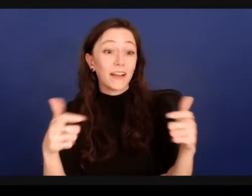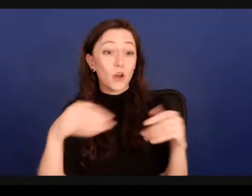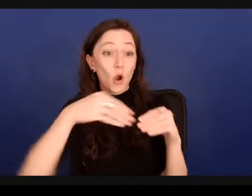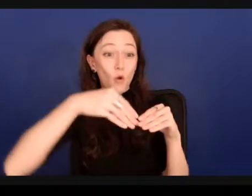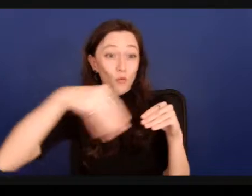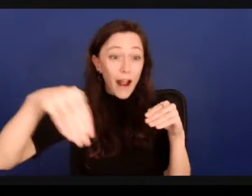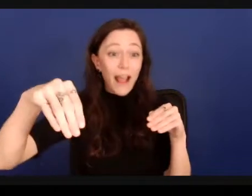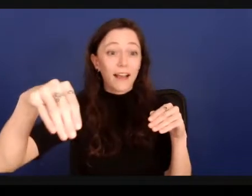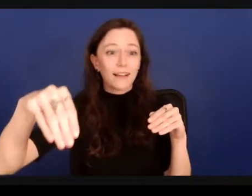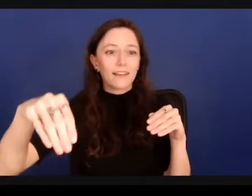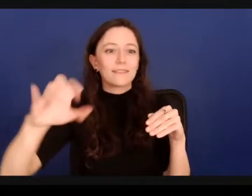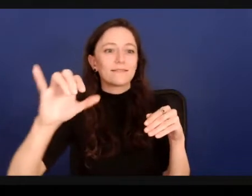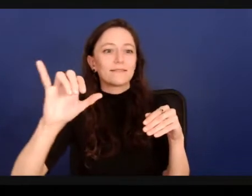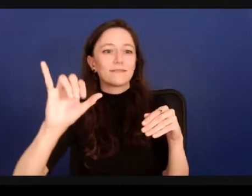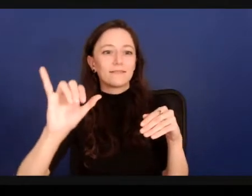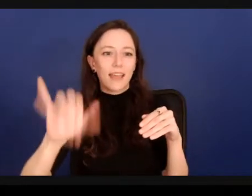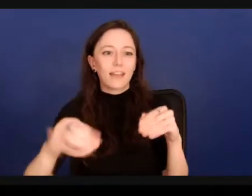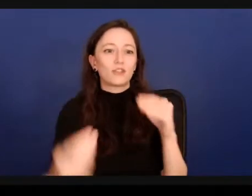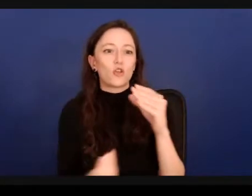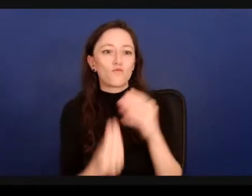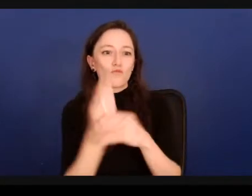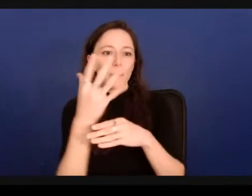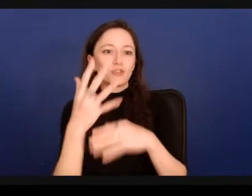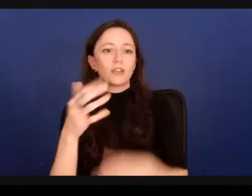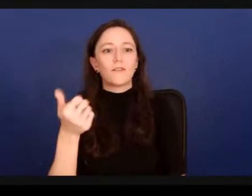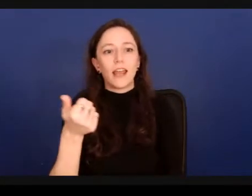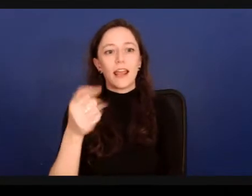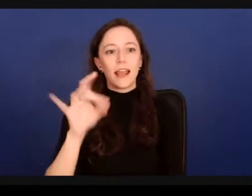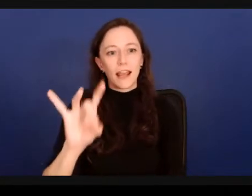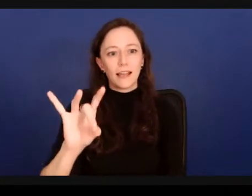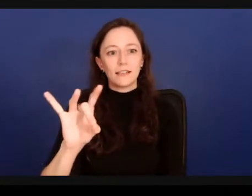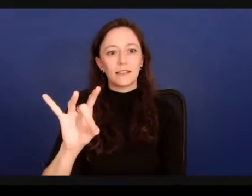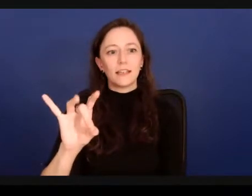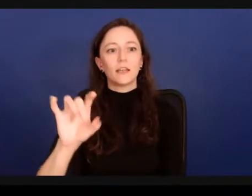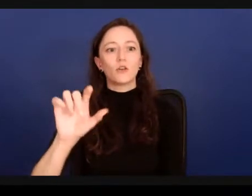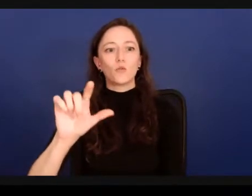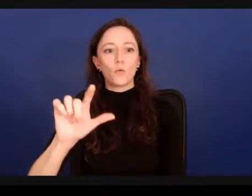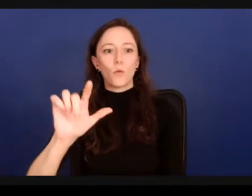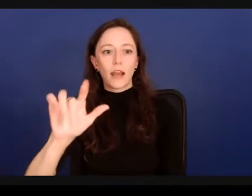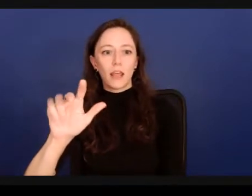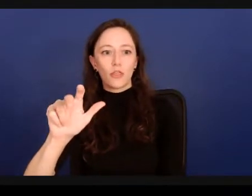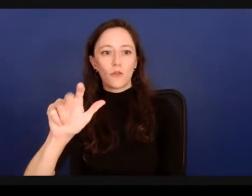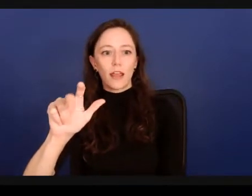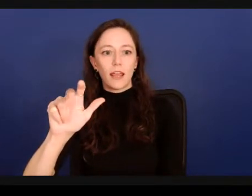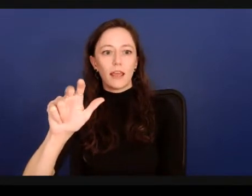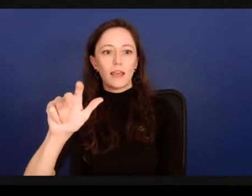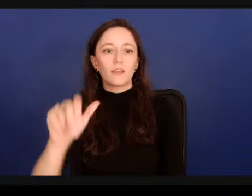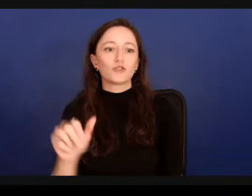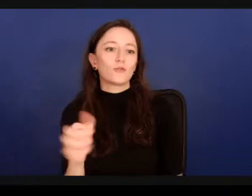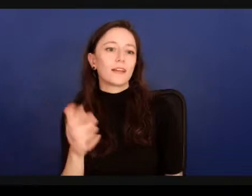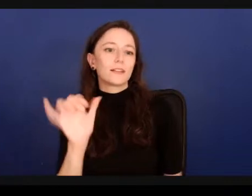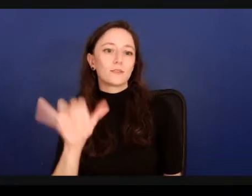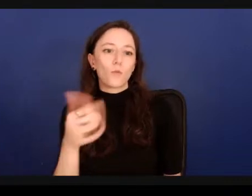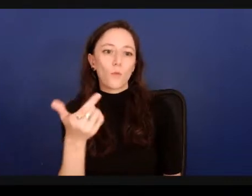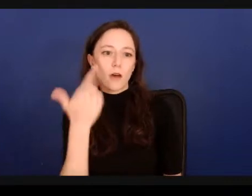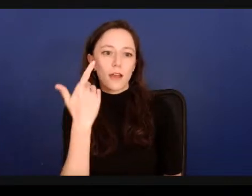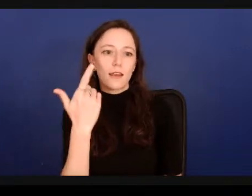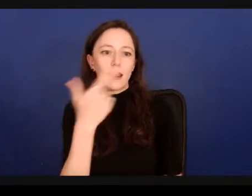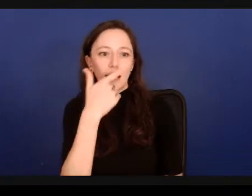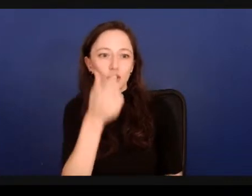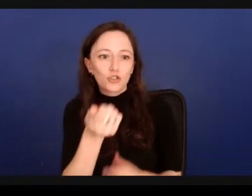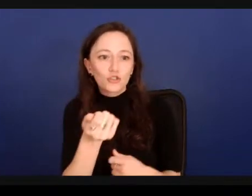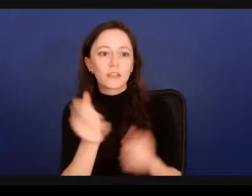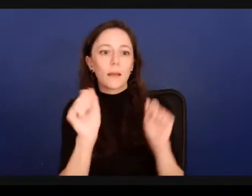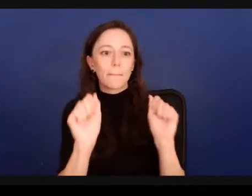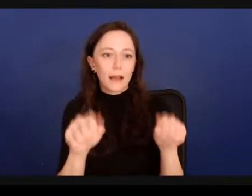the eruption site of 1823 right through there. All right, so one interesting possibility here is if the magma